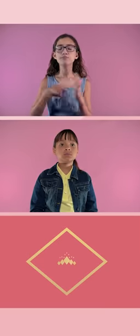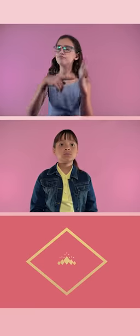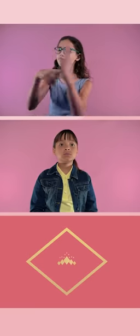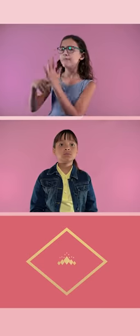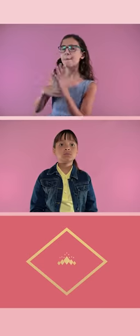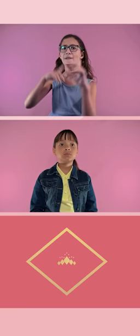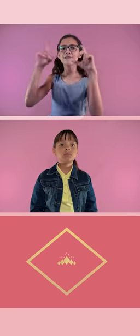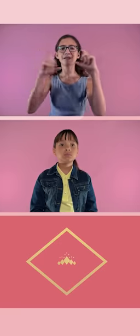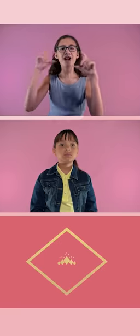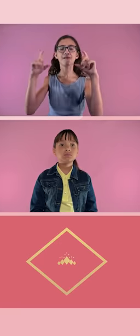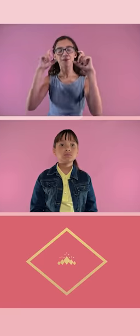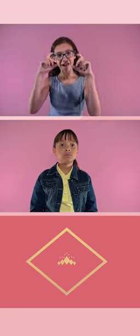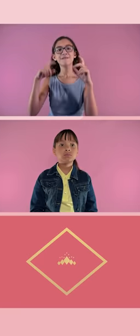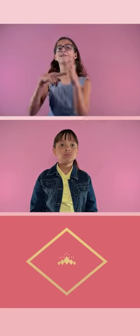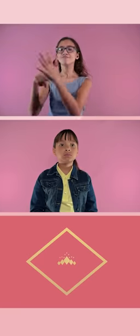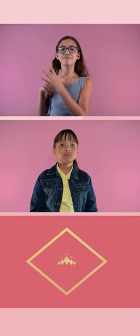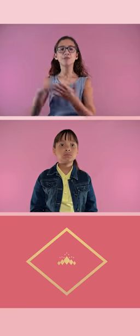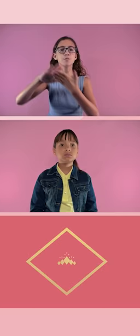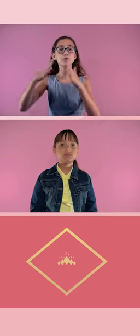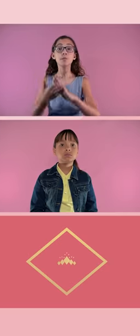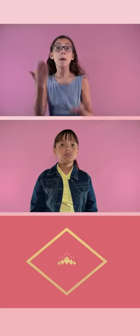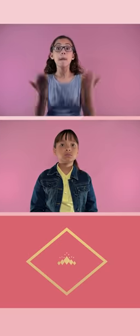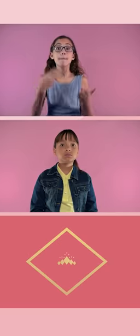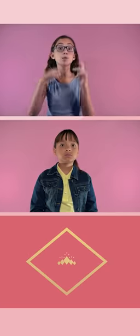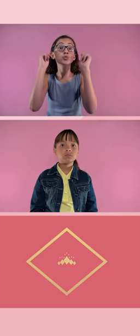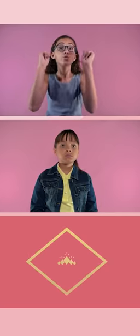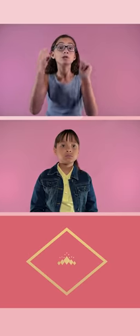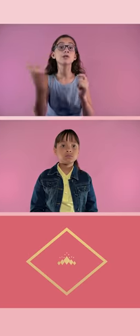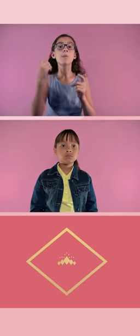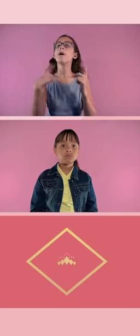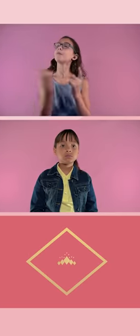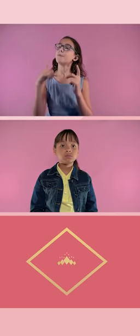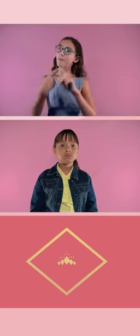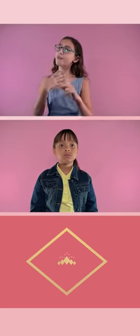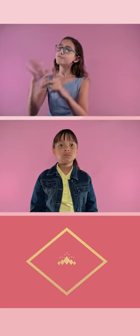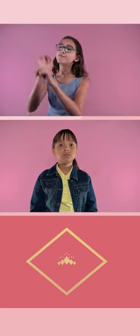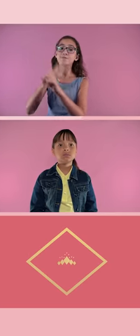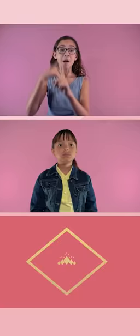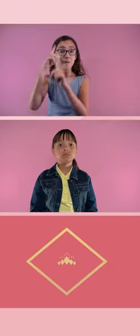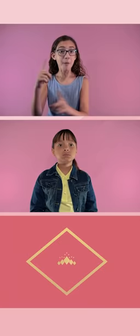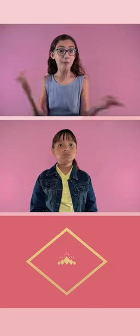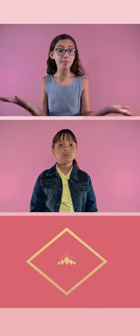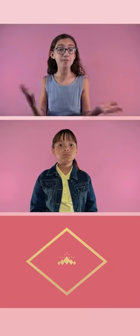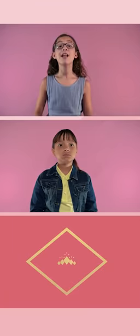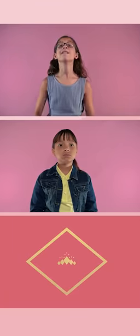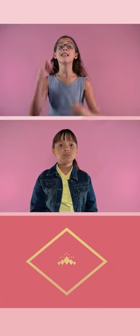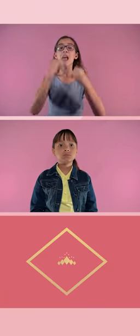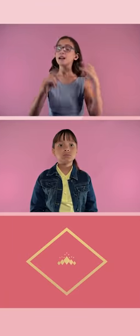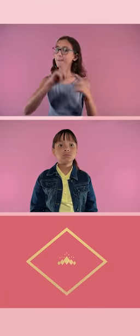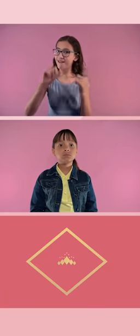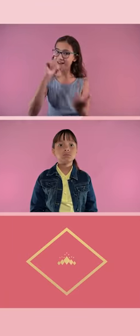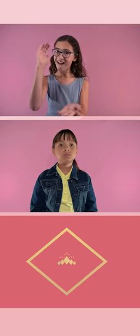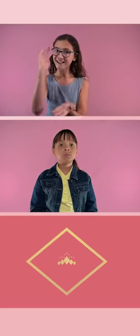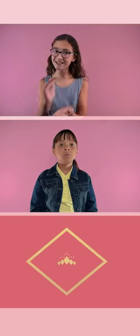using my photography to give back to the community or maybe even tutoring someone when I reach my goal. And